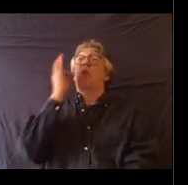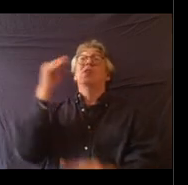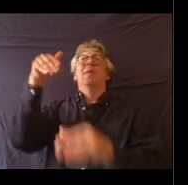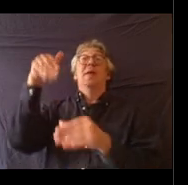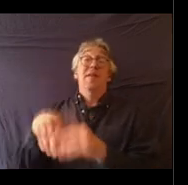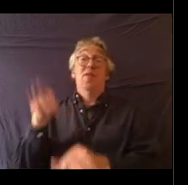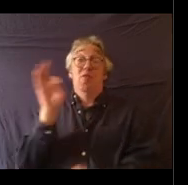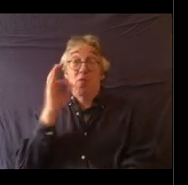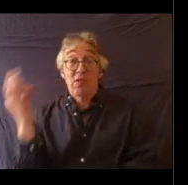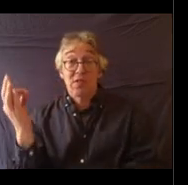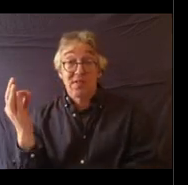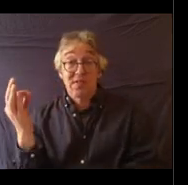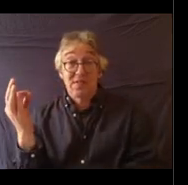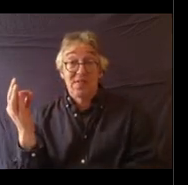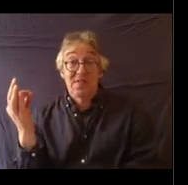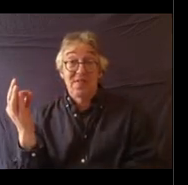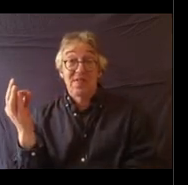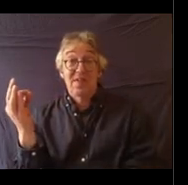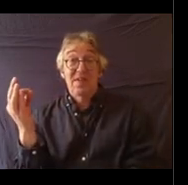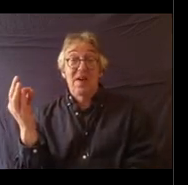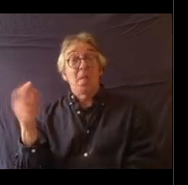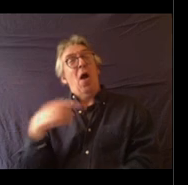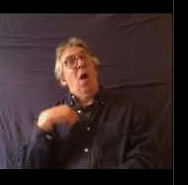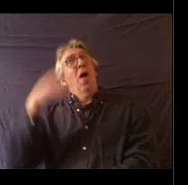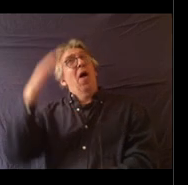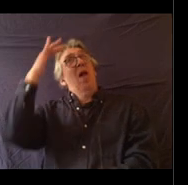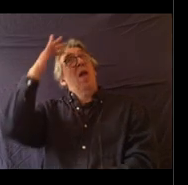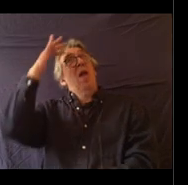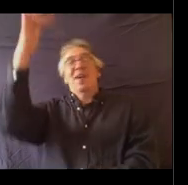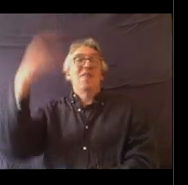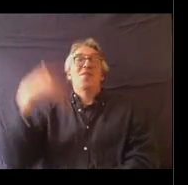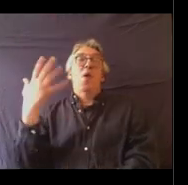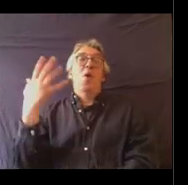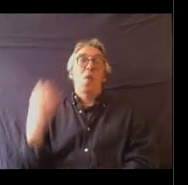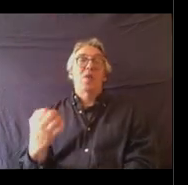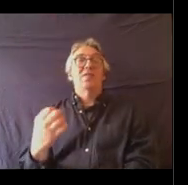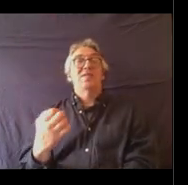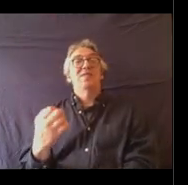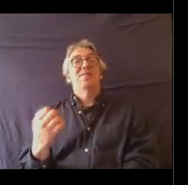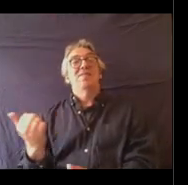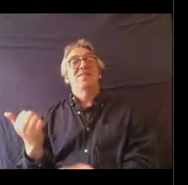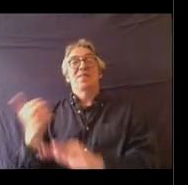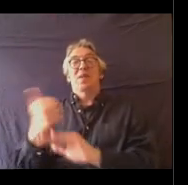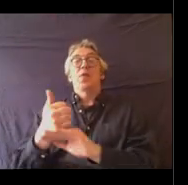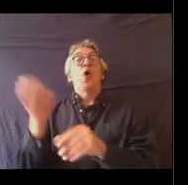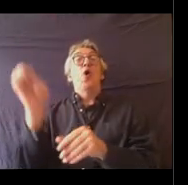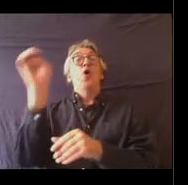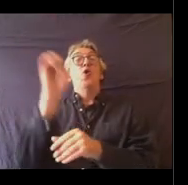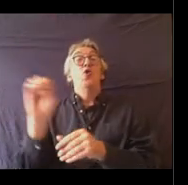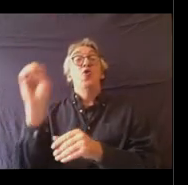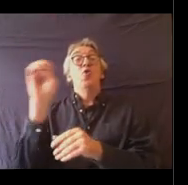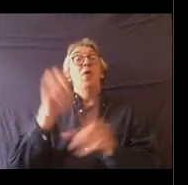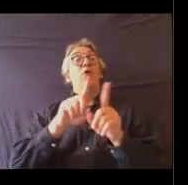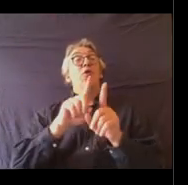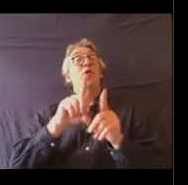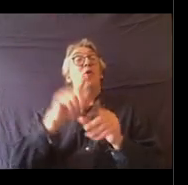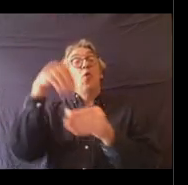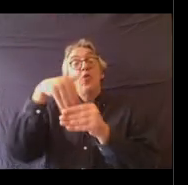even though of course our idea is to increase the diversity of European content, so we encourage